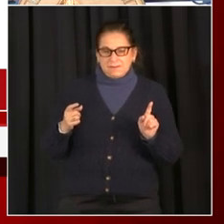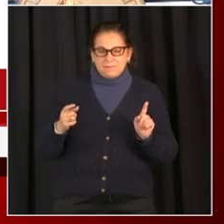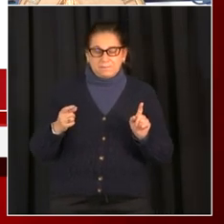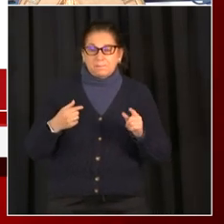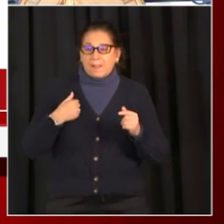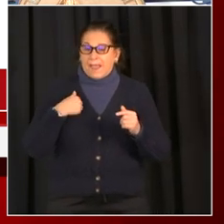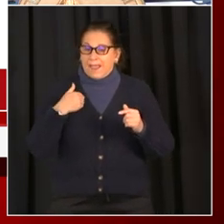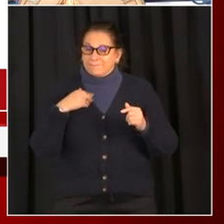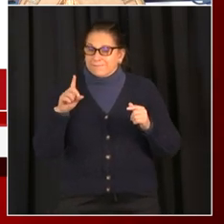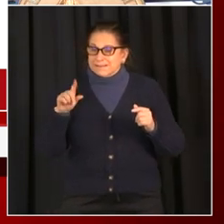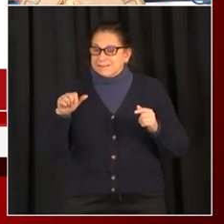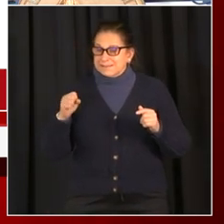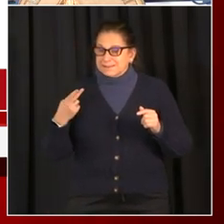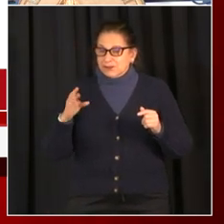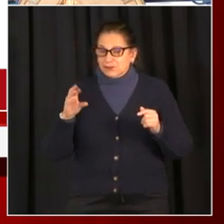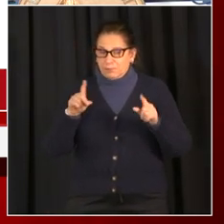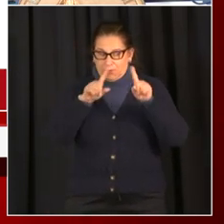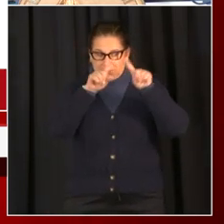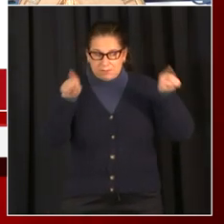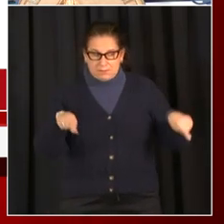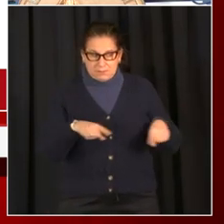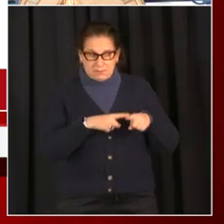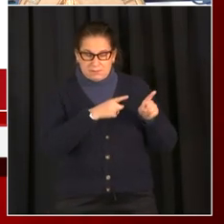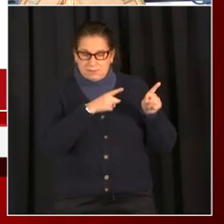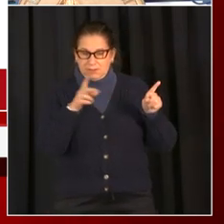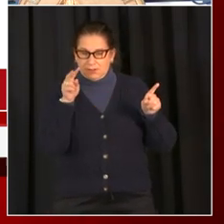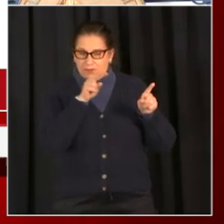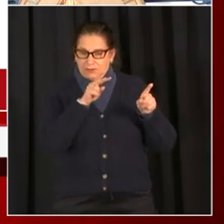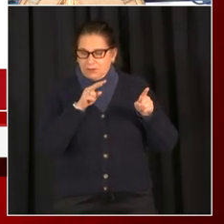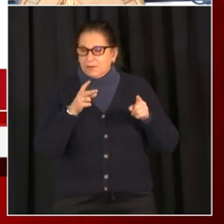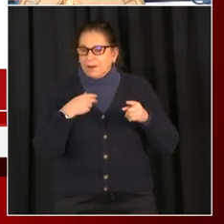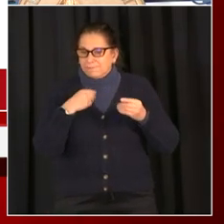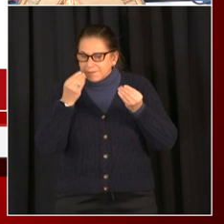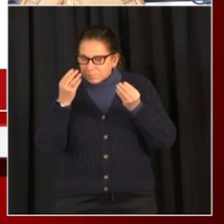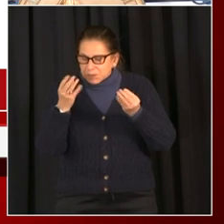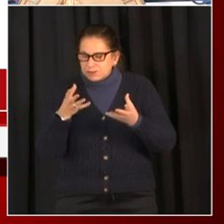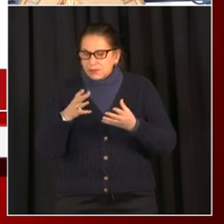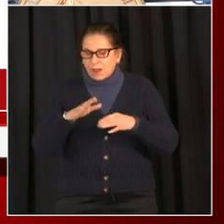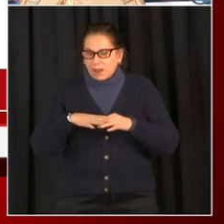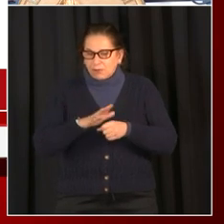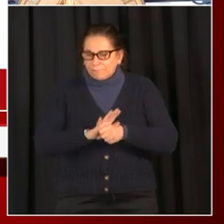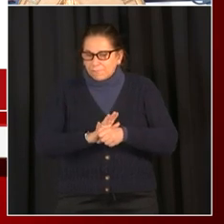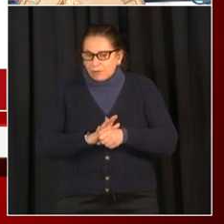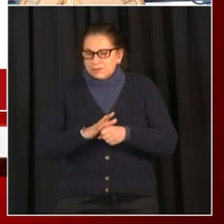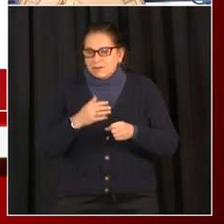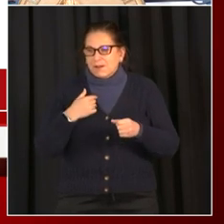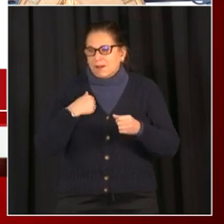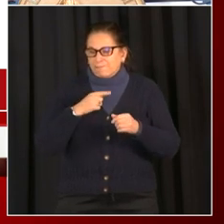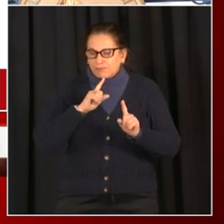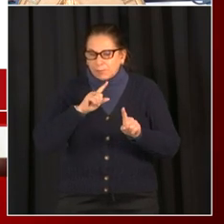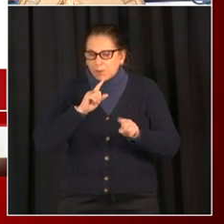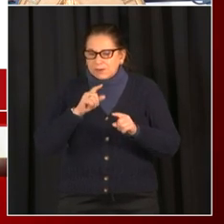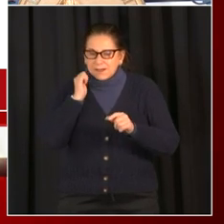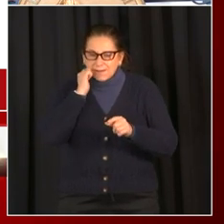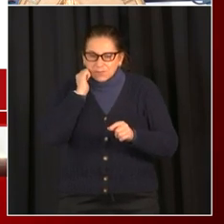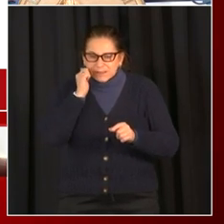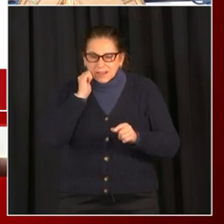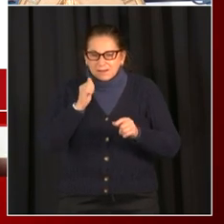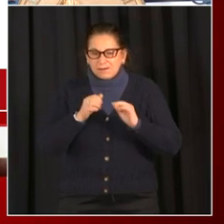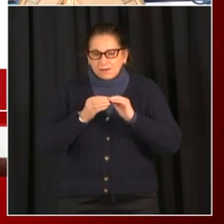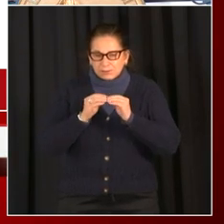are with COVID in the city. Every day we report out in 4